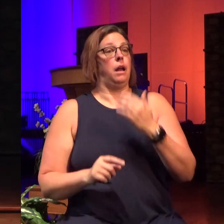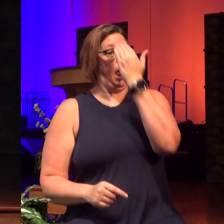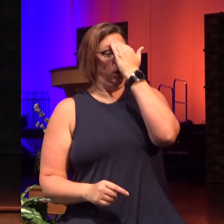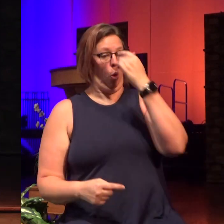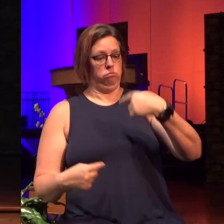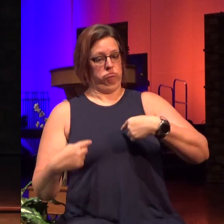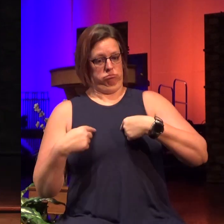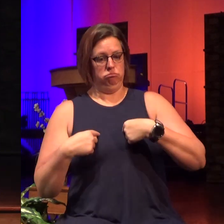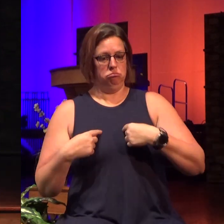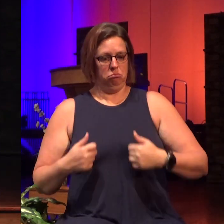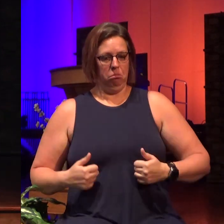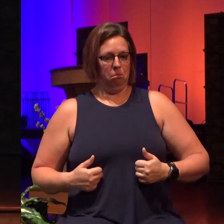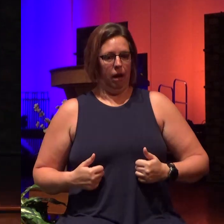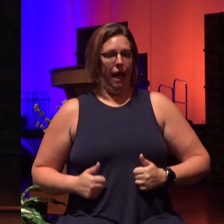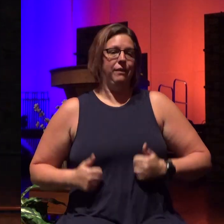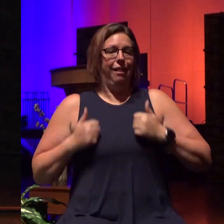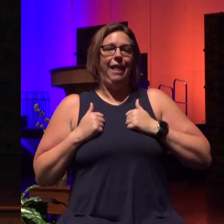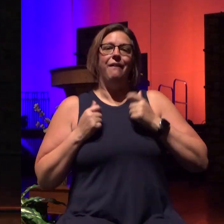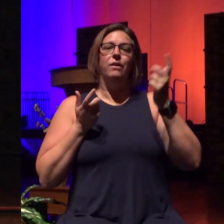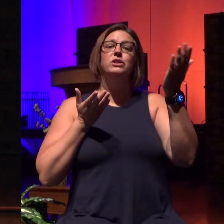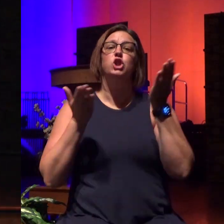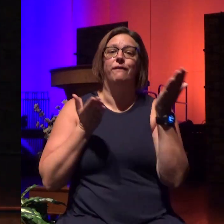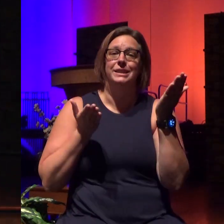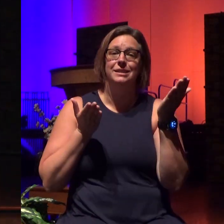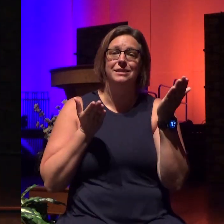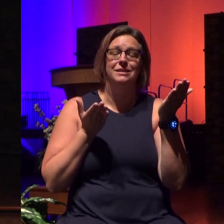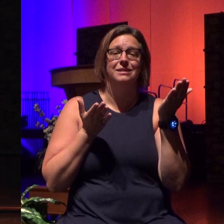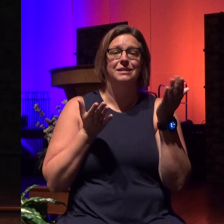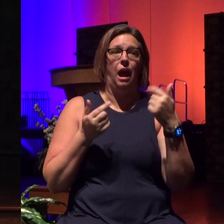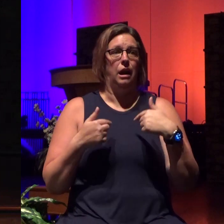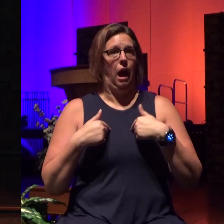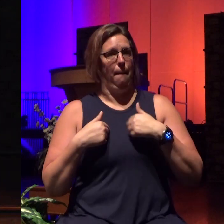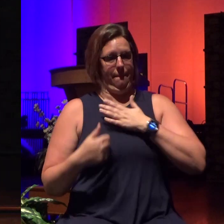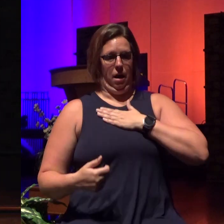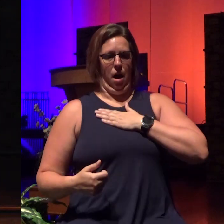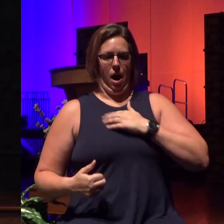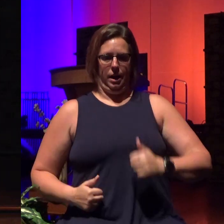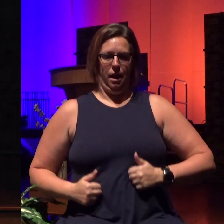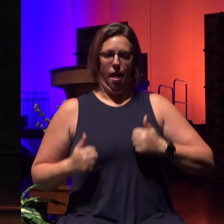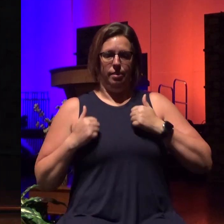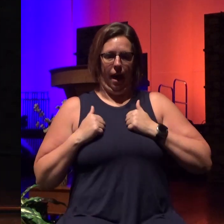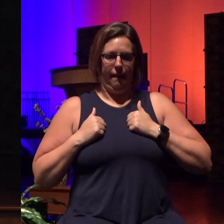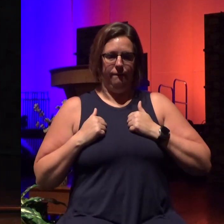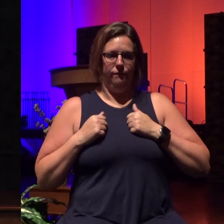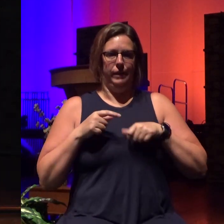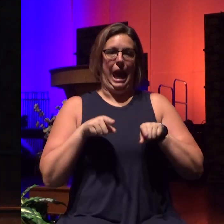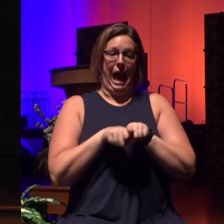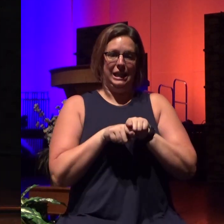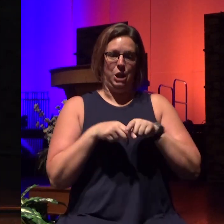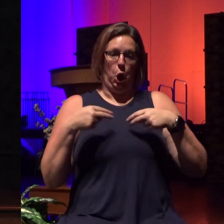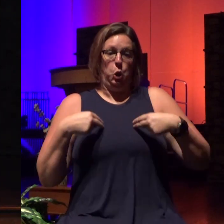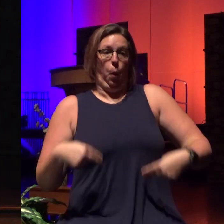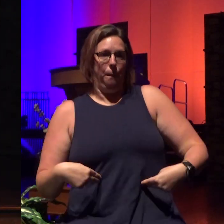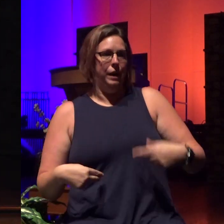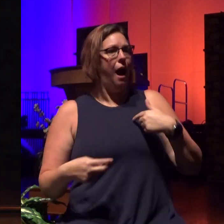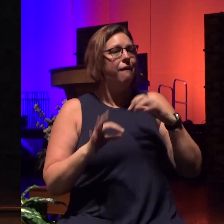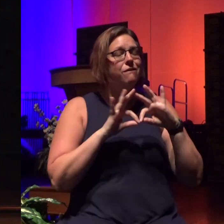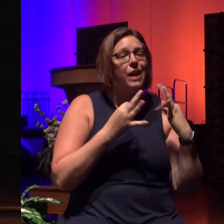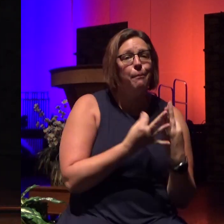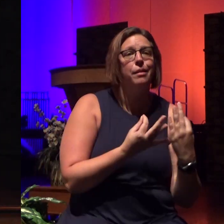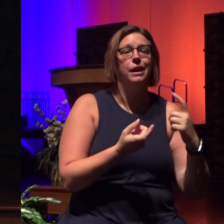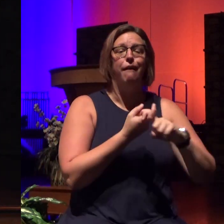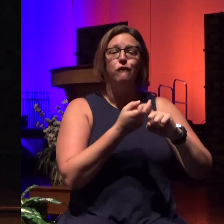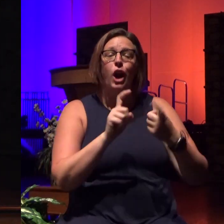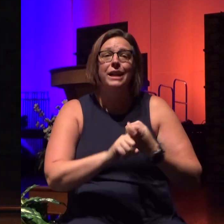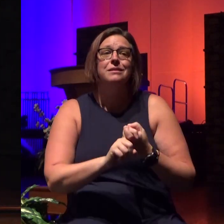a life of service in ministry. I live a life as a human being with family and